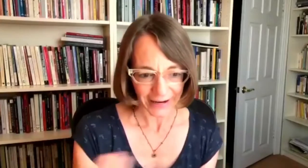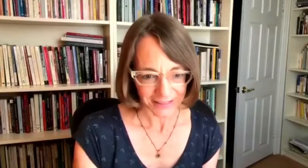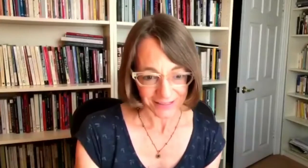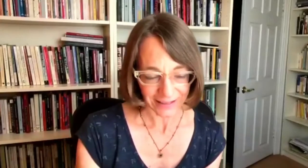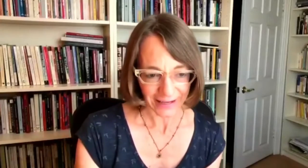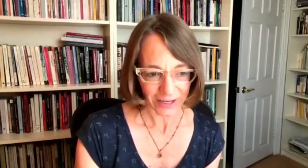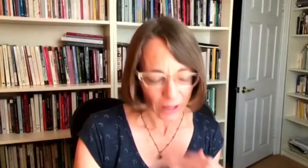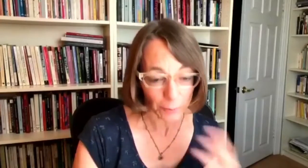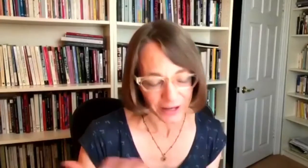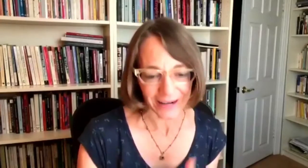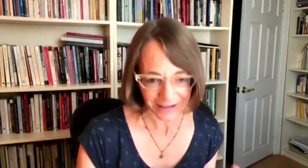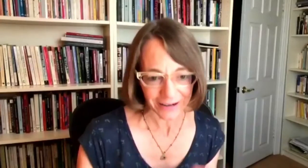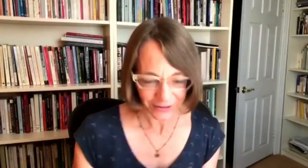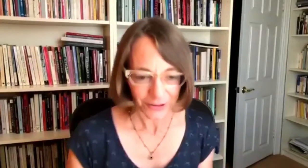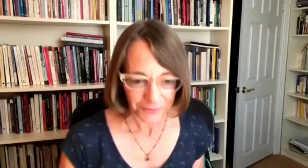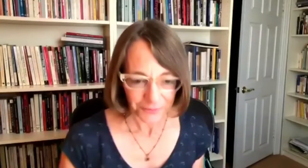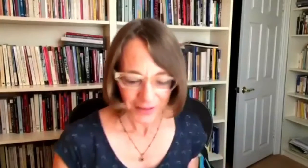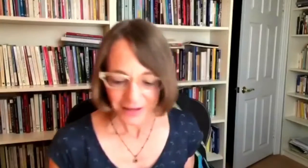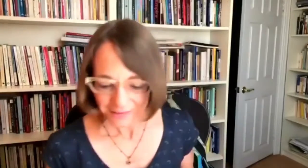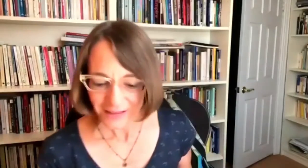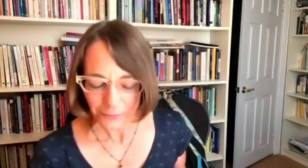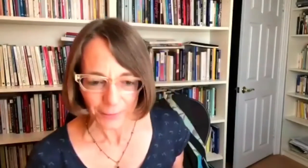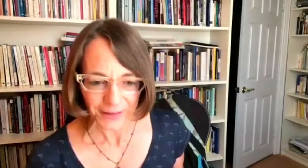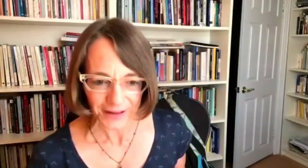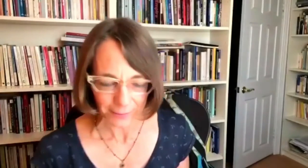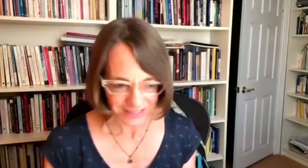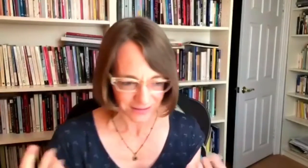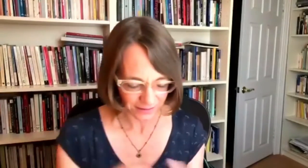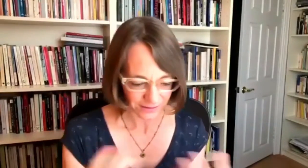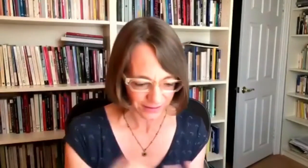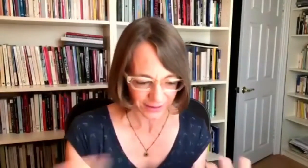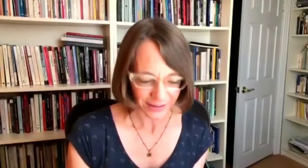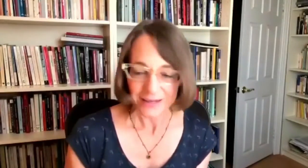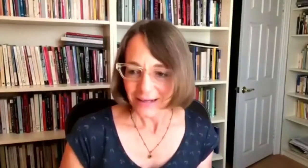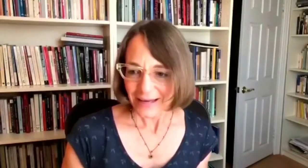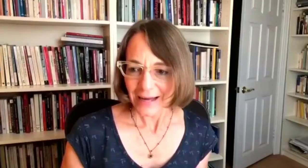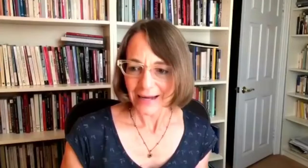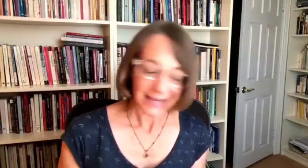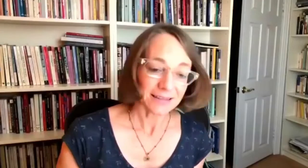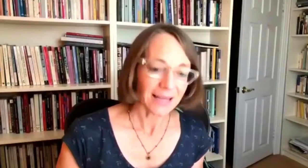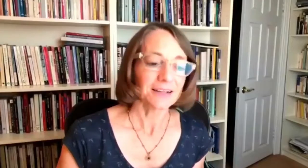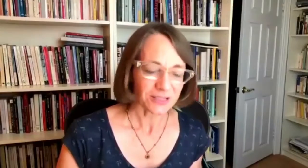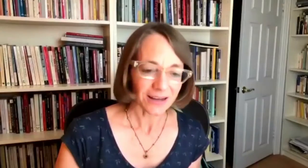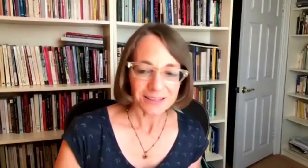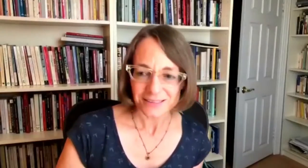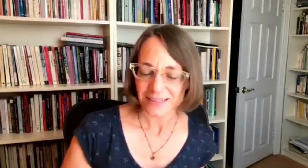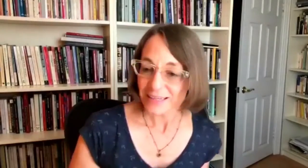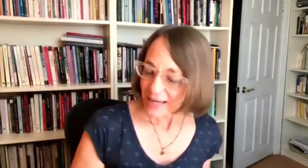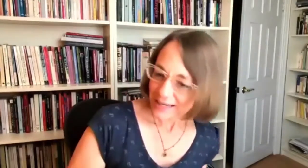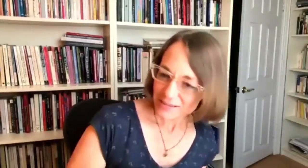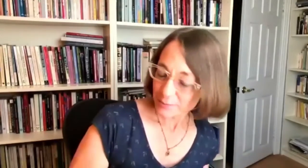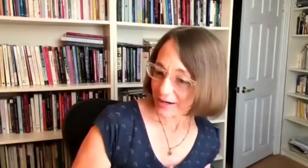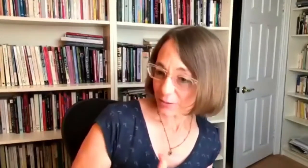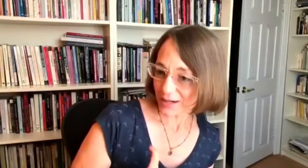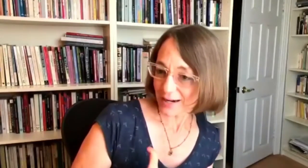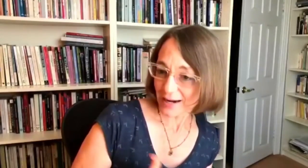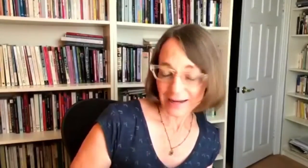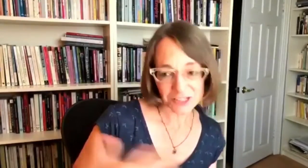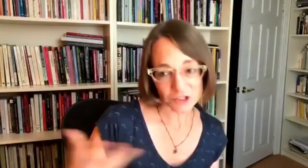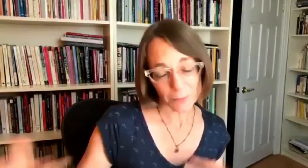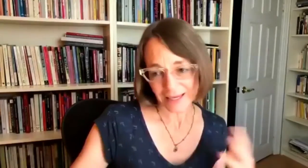other side, we can see how this is intertwined and how they collaborate in a very intense